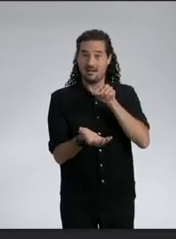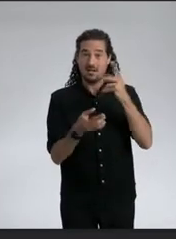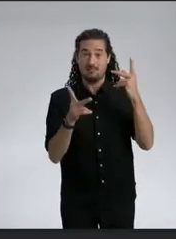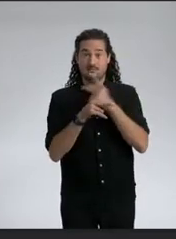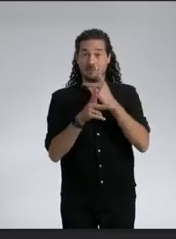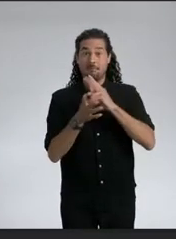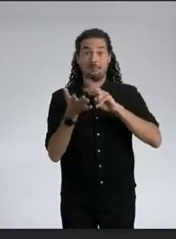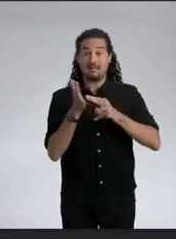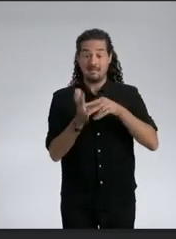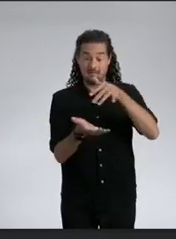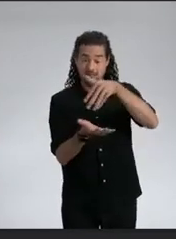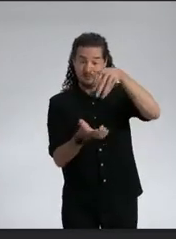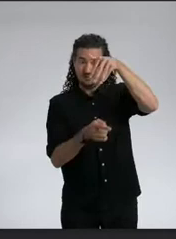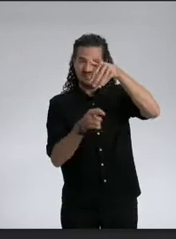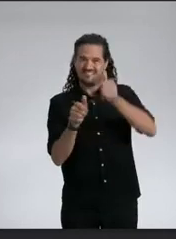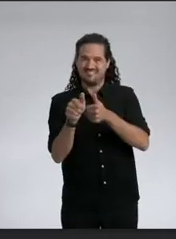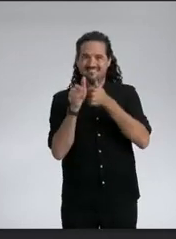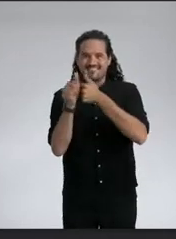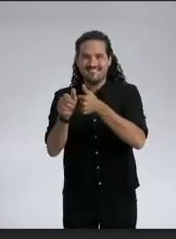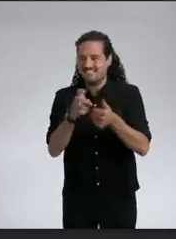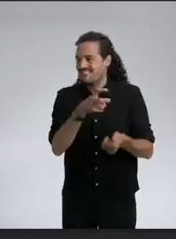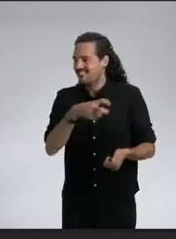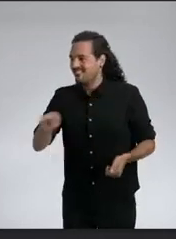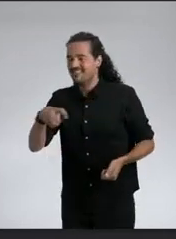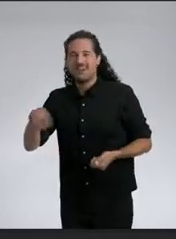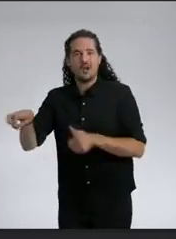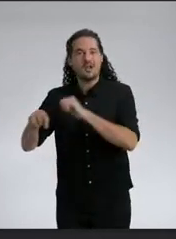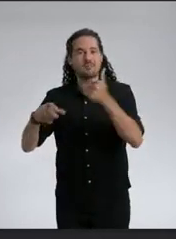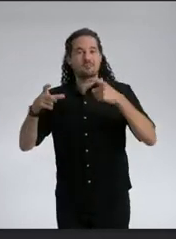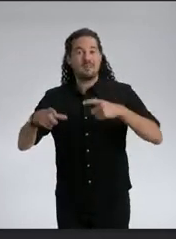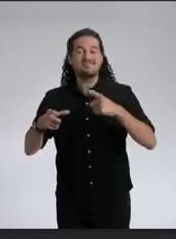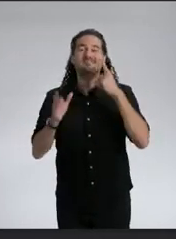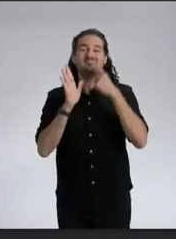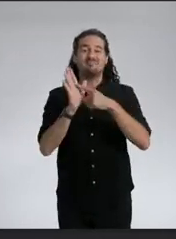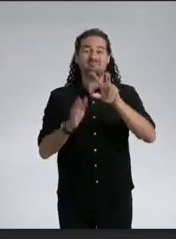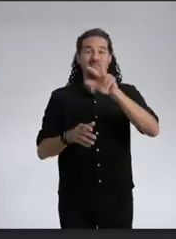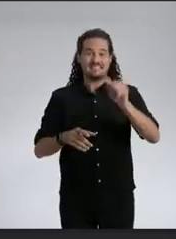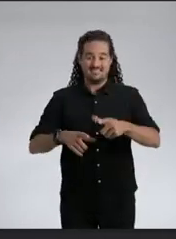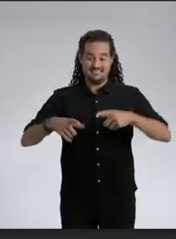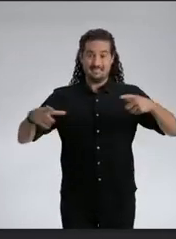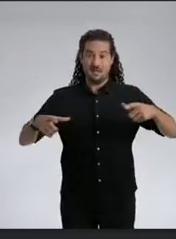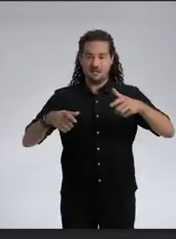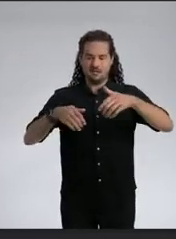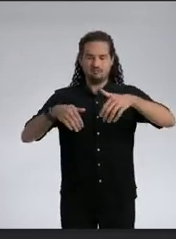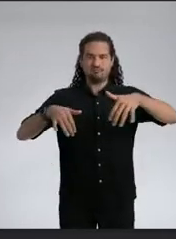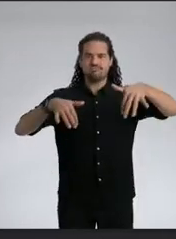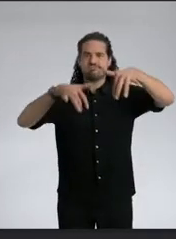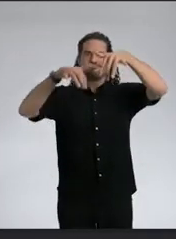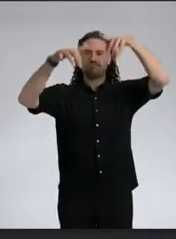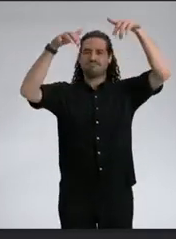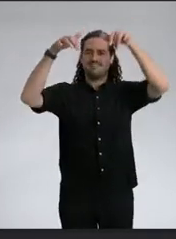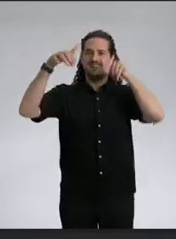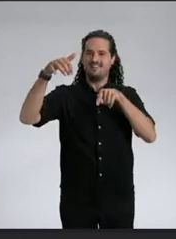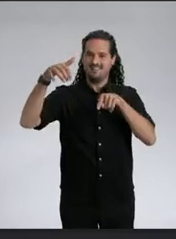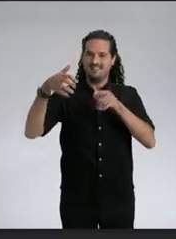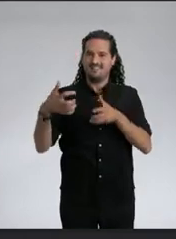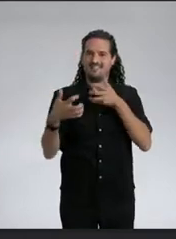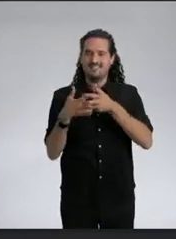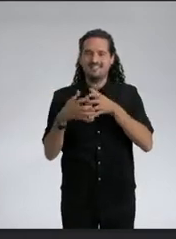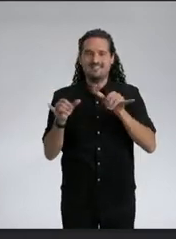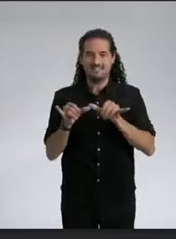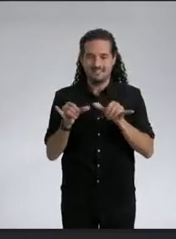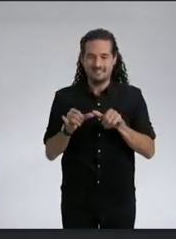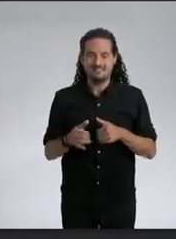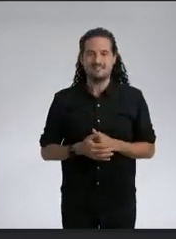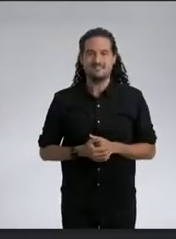on lots of recipes, like this pizza. Notice how the steam effect procedurally expanded with the size of the pizza.